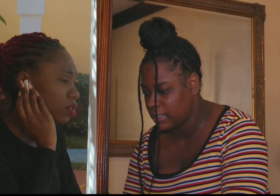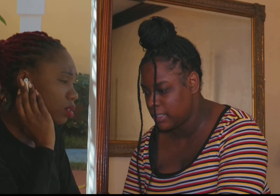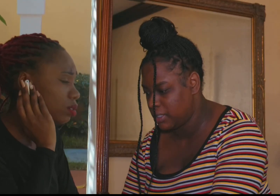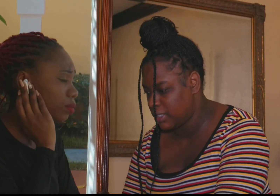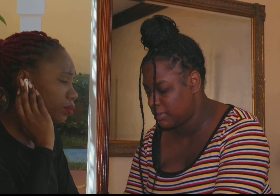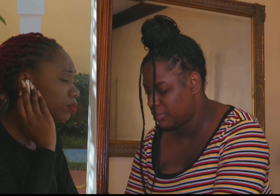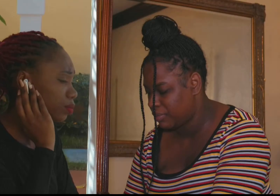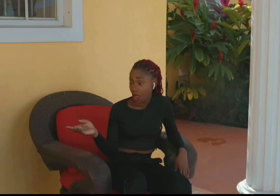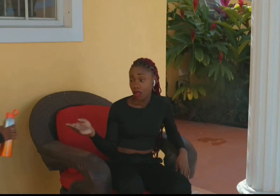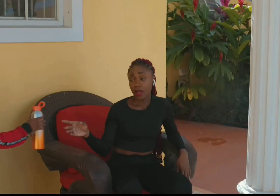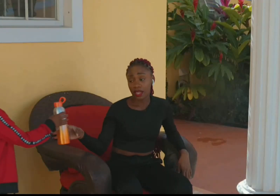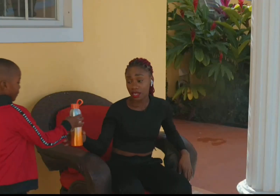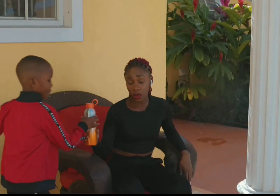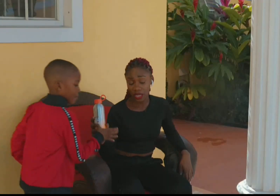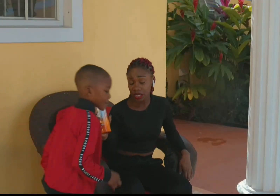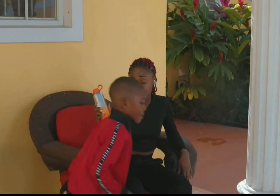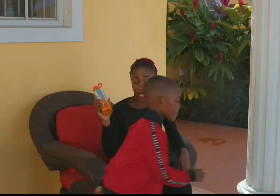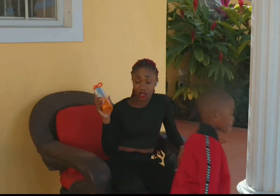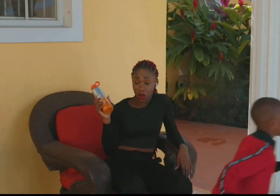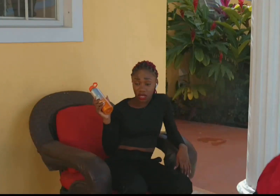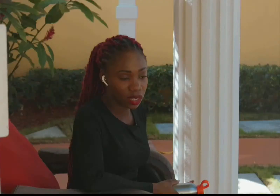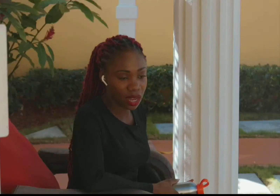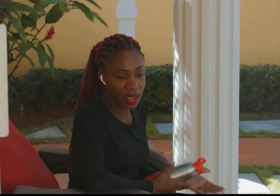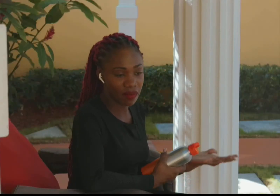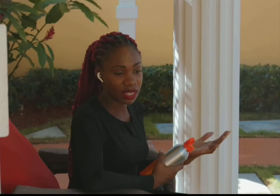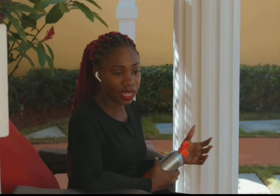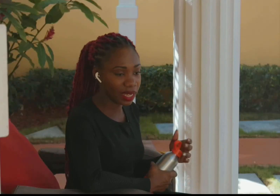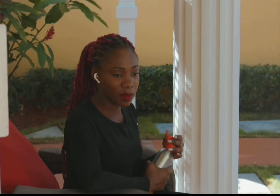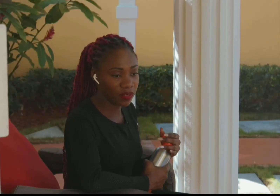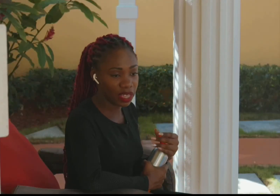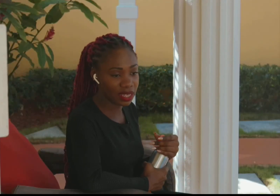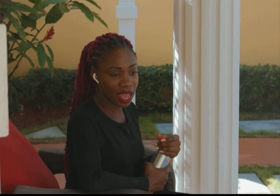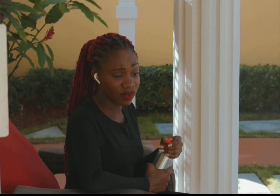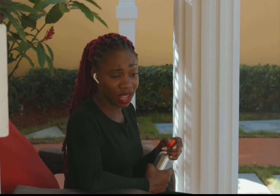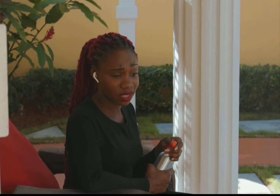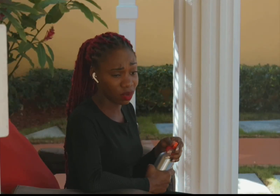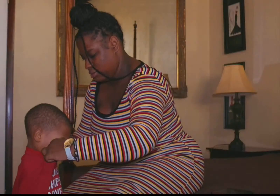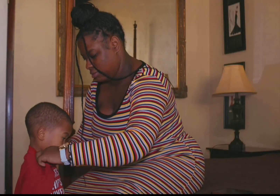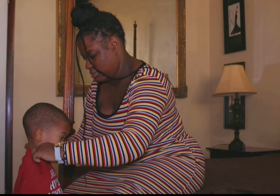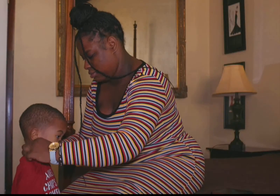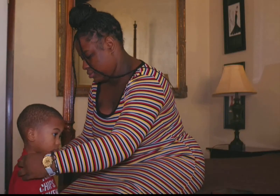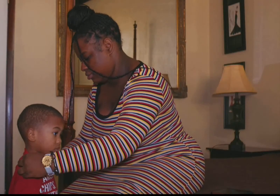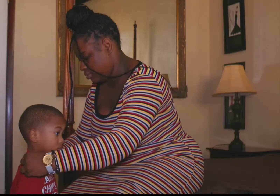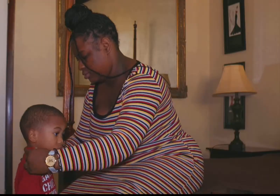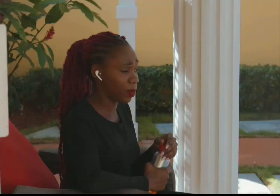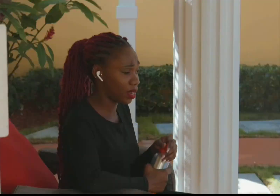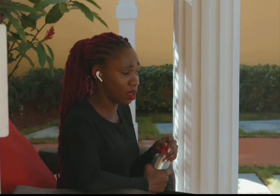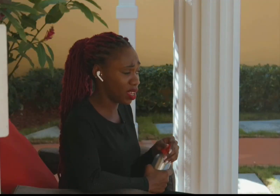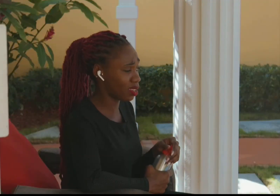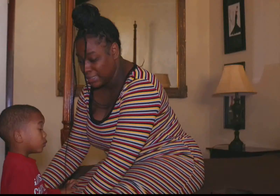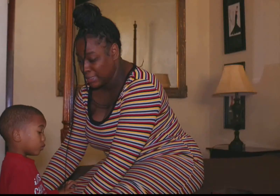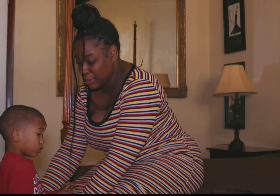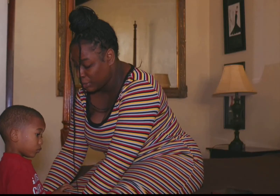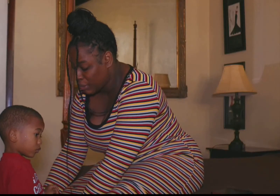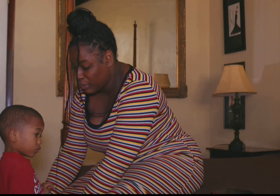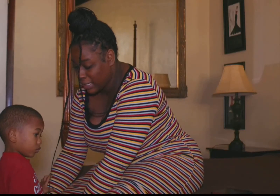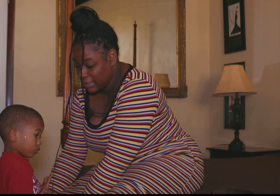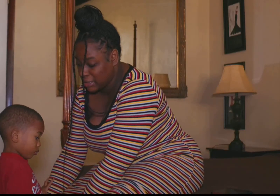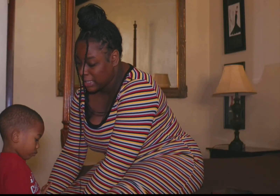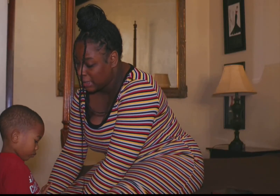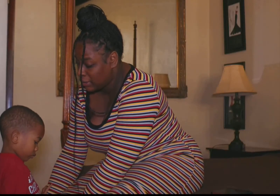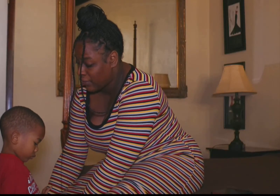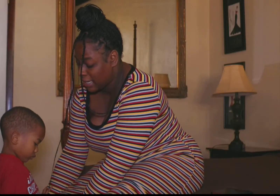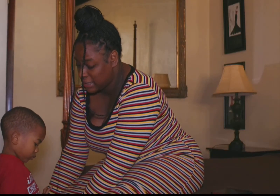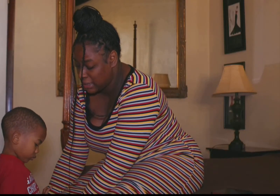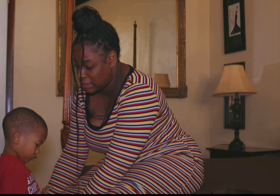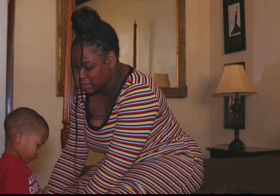childhood vaccination. Well, Logan's 6 years old. I haven't taken him for his last vaccine appointment since before the pandemic. Did you know that